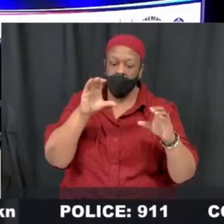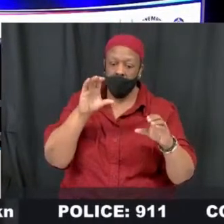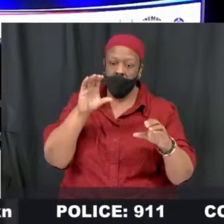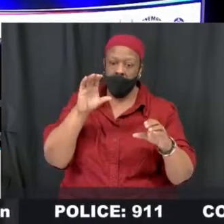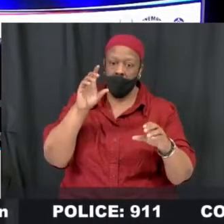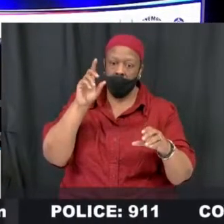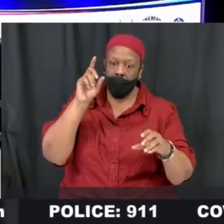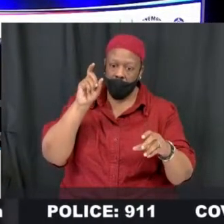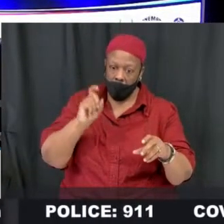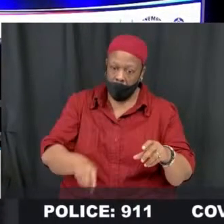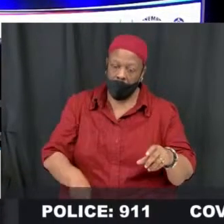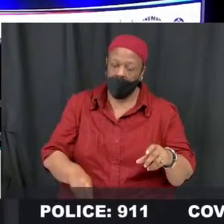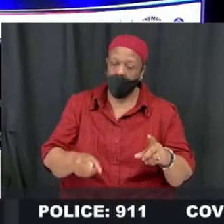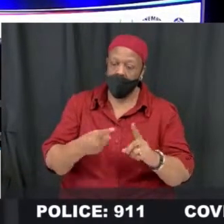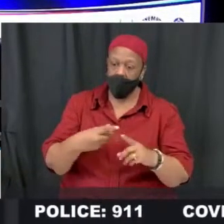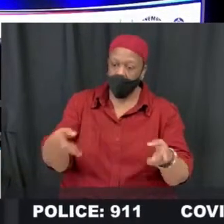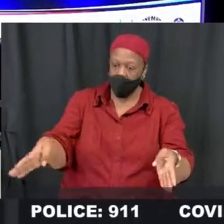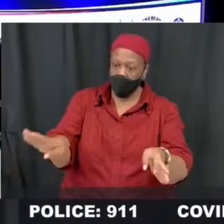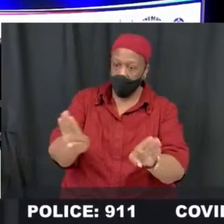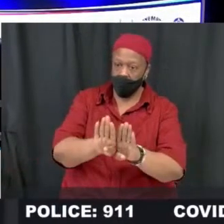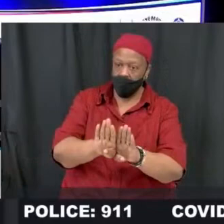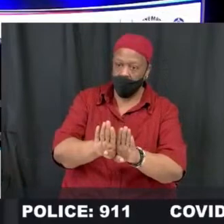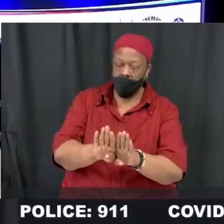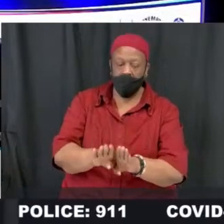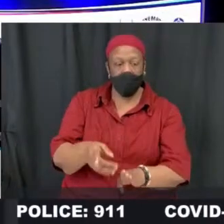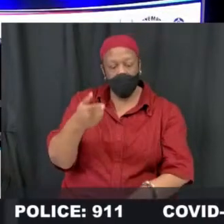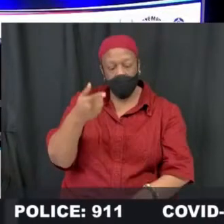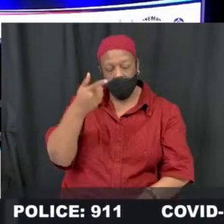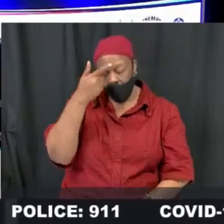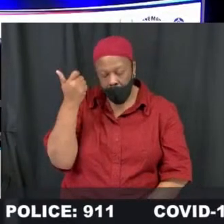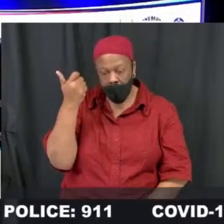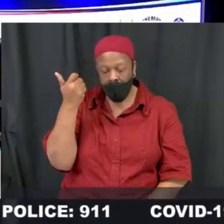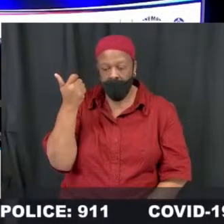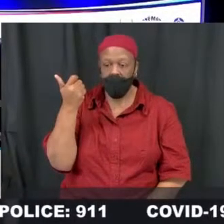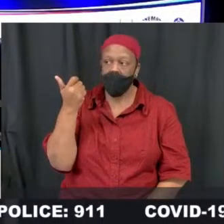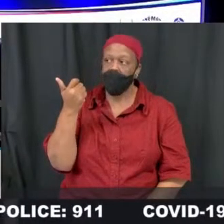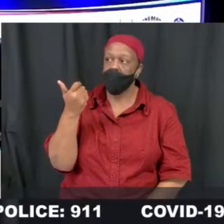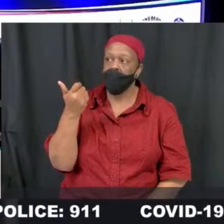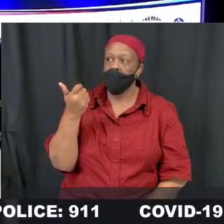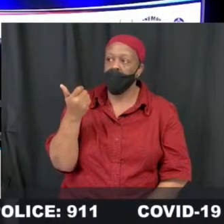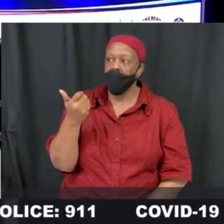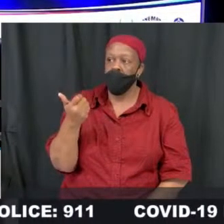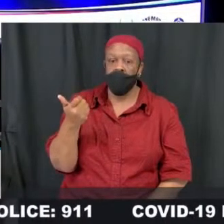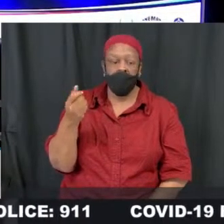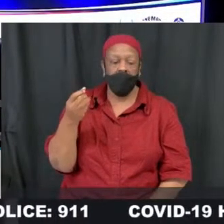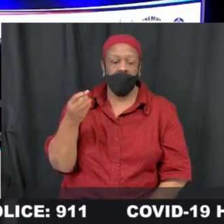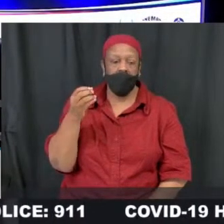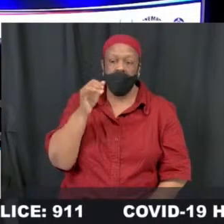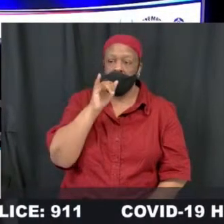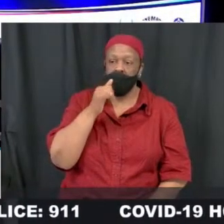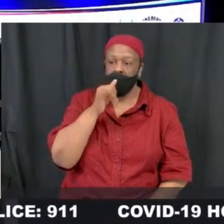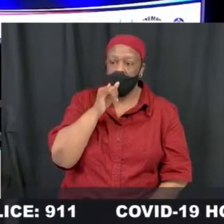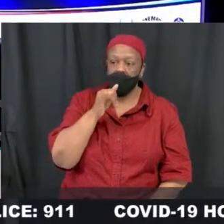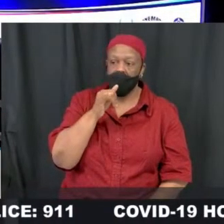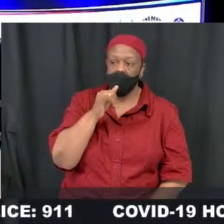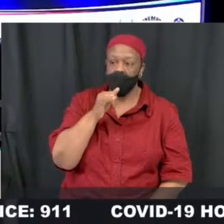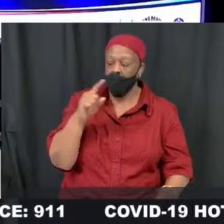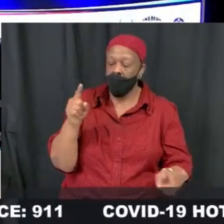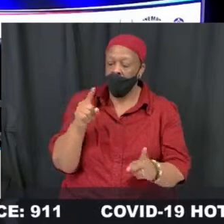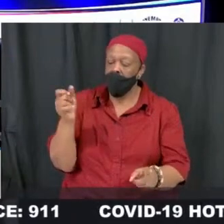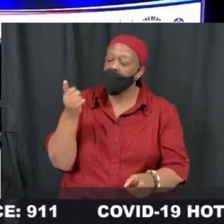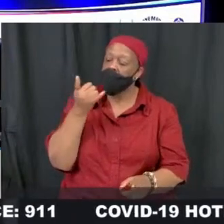10 p.m. recommended time, because these bars were in violation of